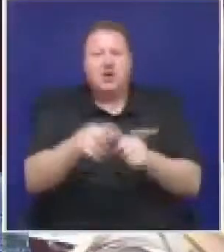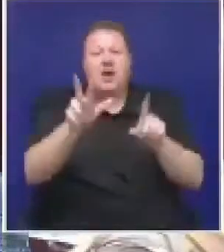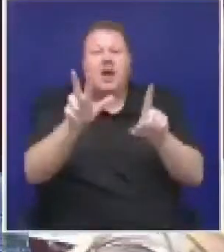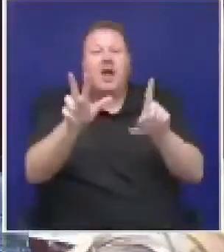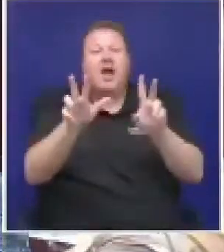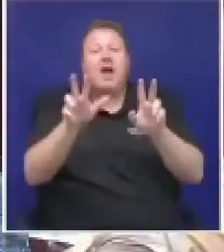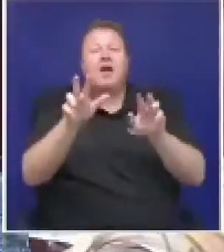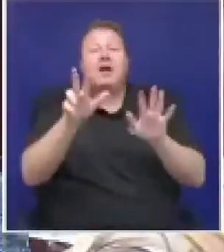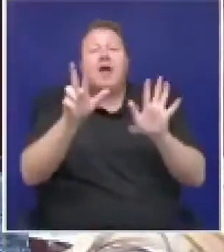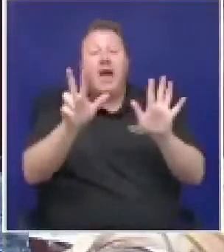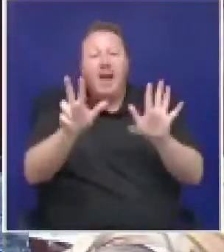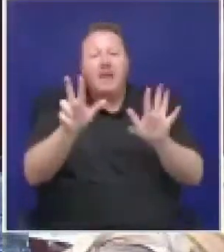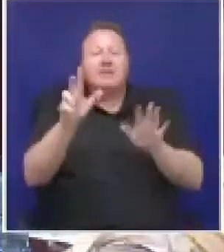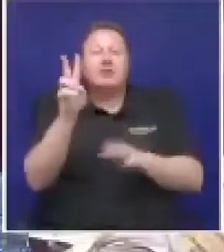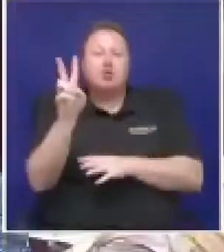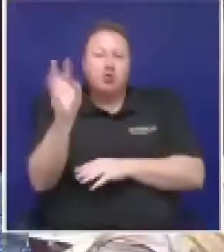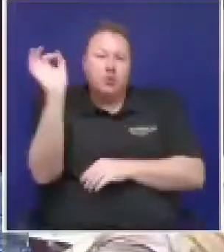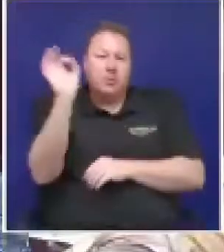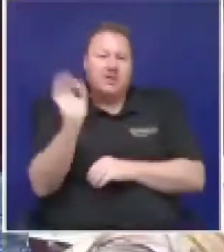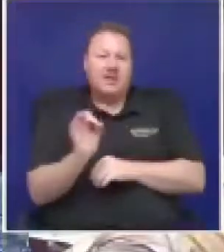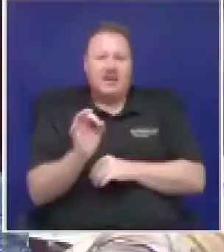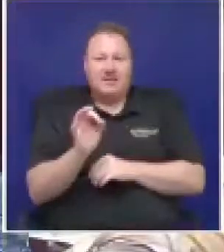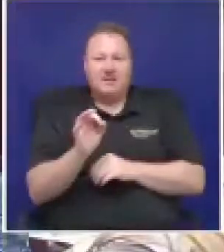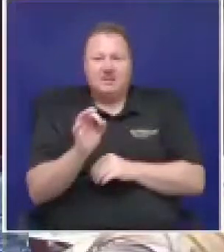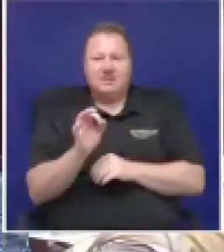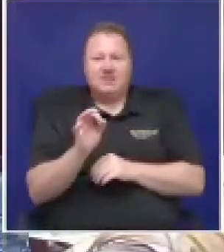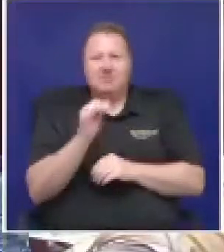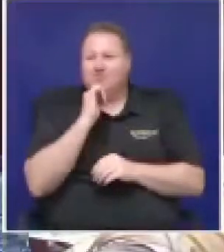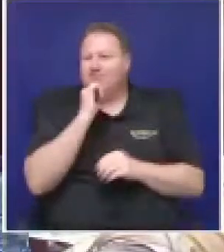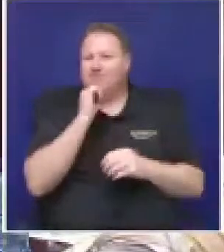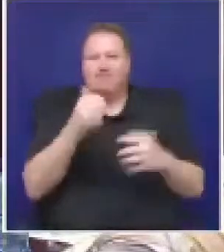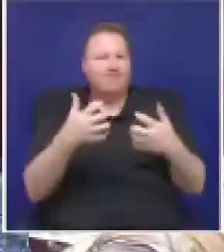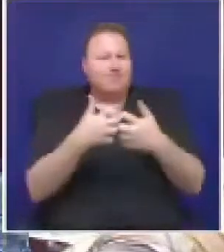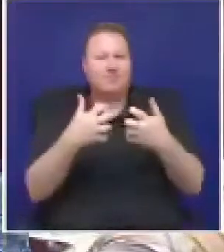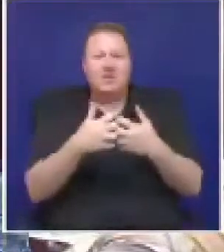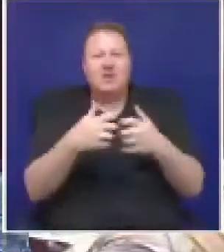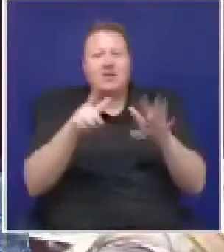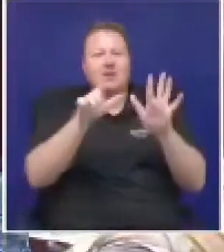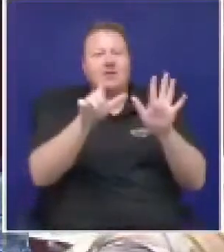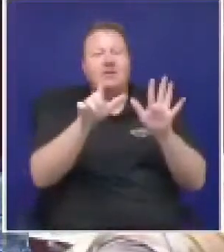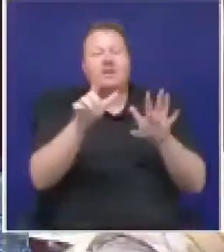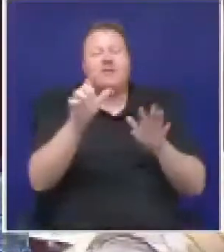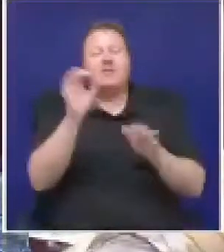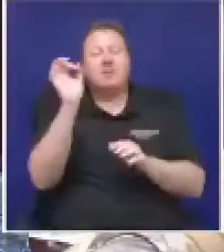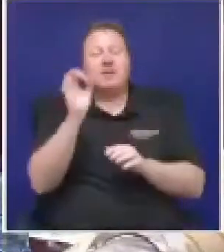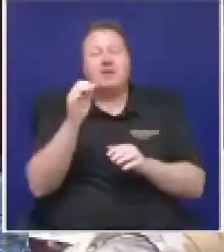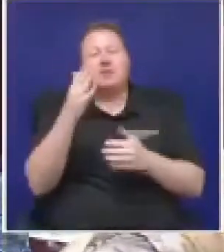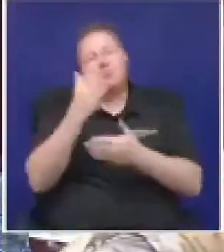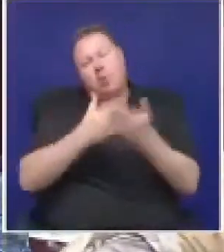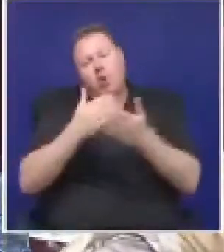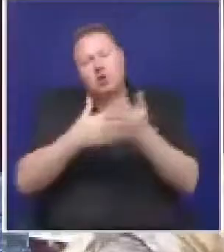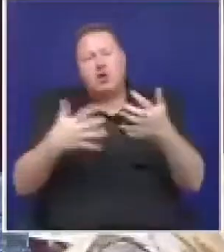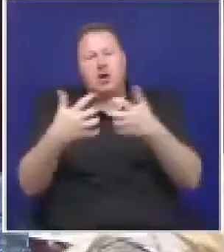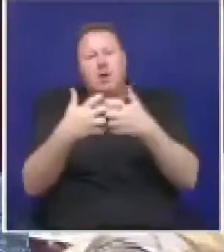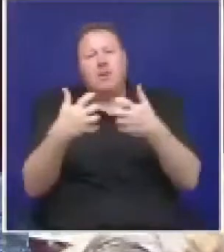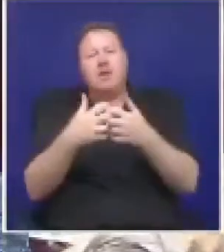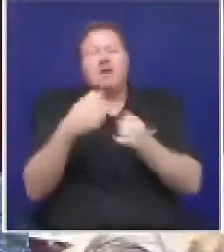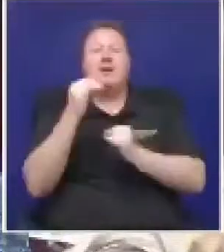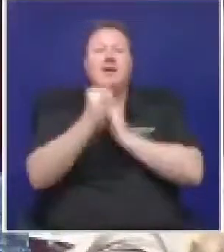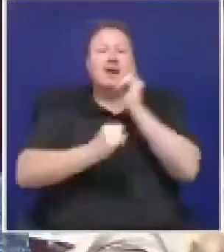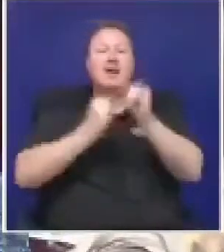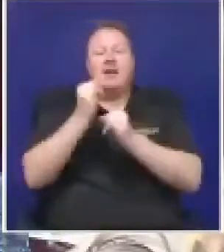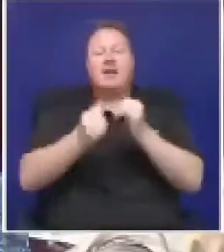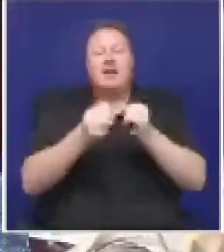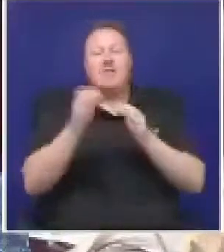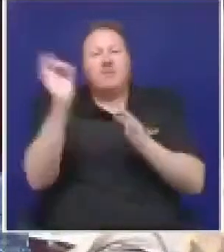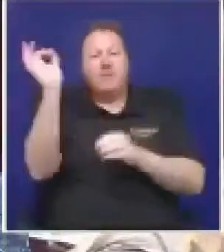82% of those CPAs are non-compliant, 7% partially compliant, then 11%